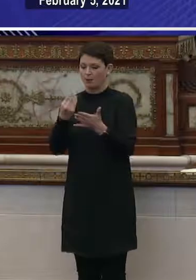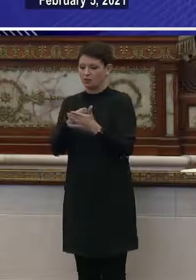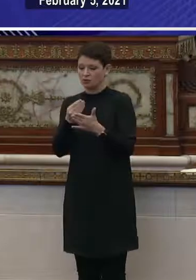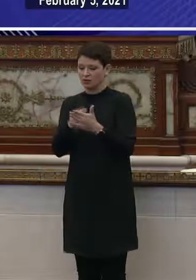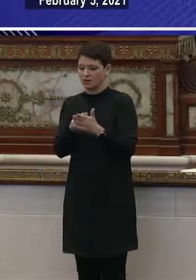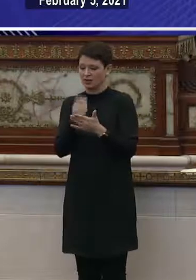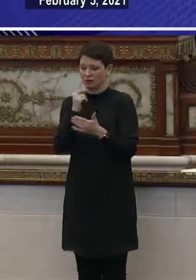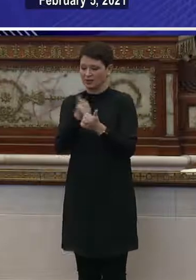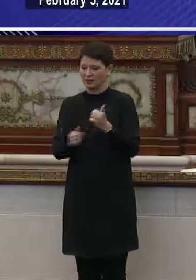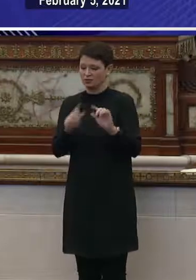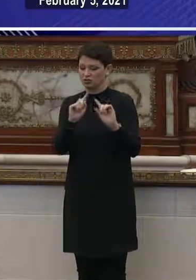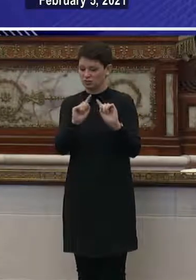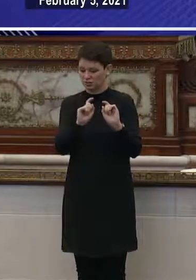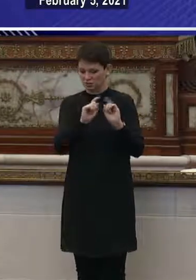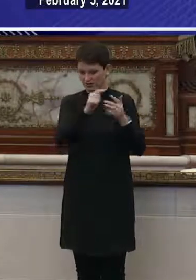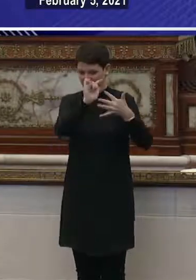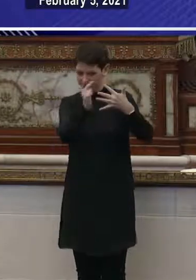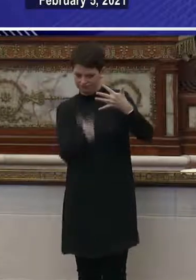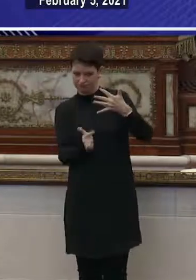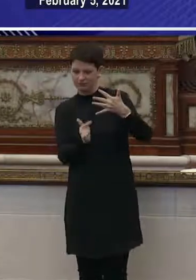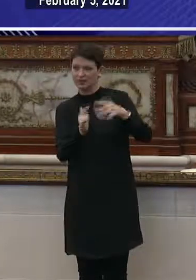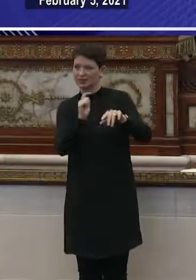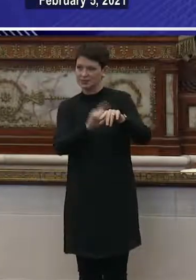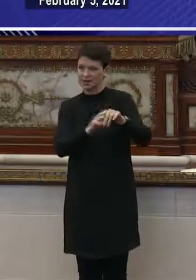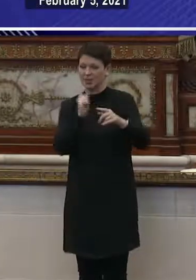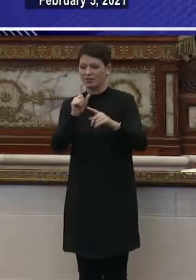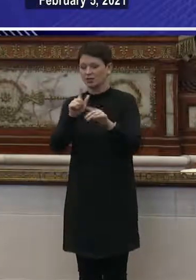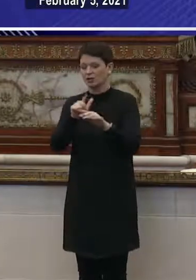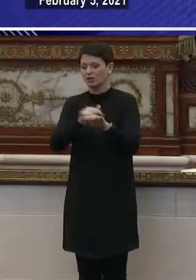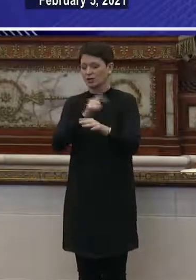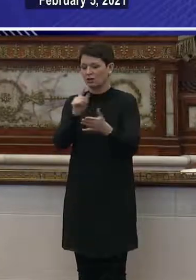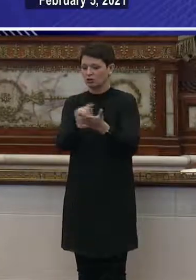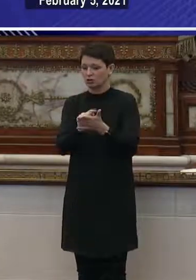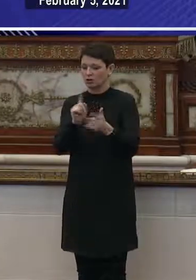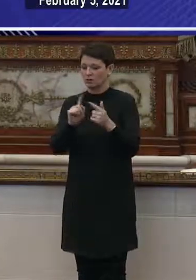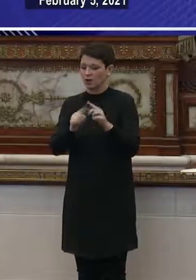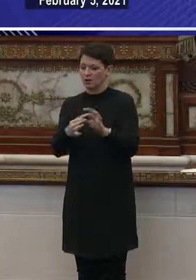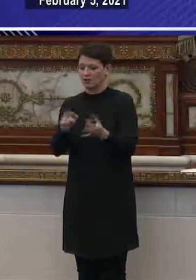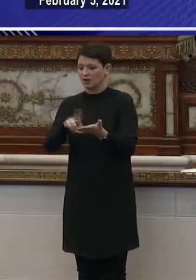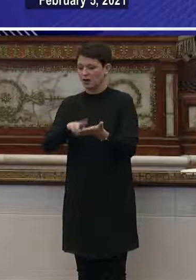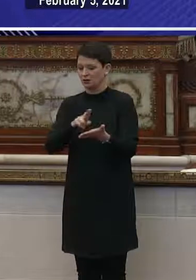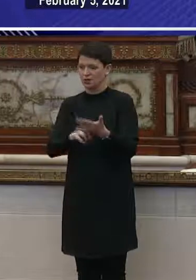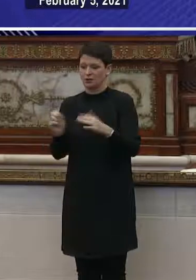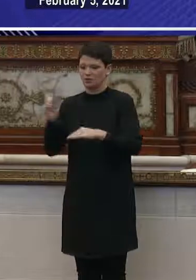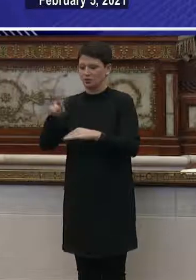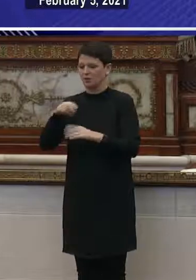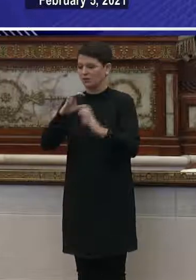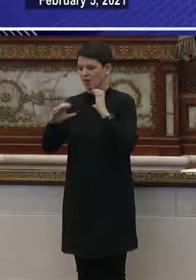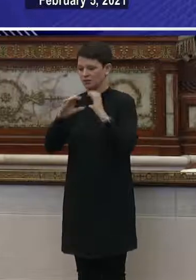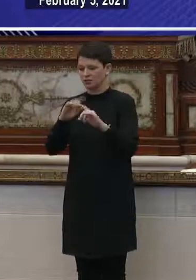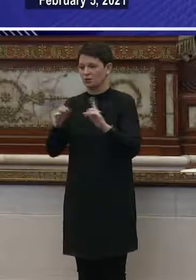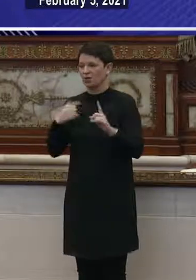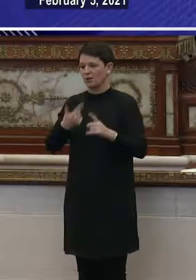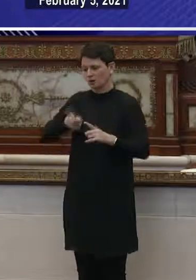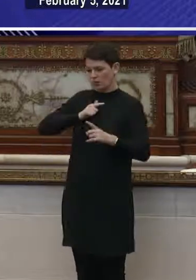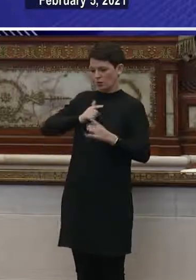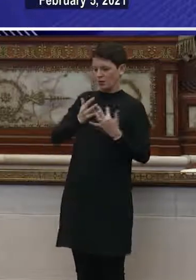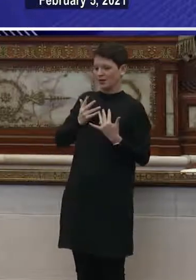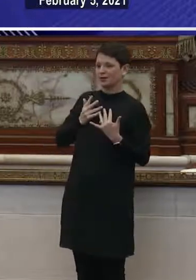length and the term of the contract. So I was just jumping in on the conversation, but I'm going to